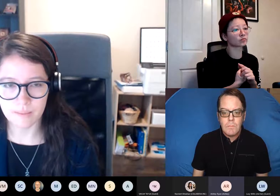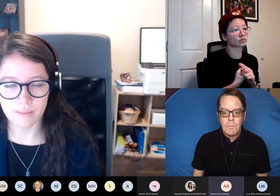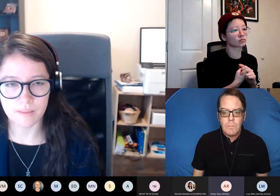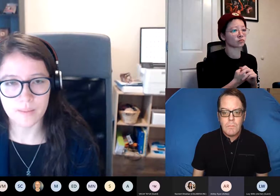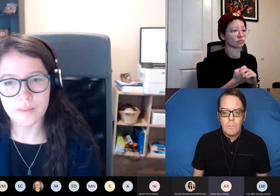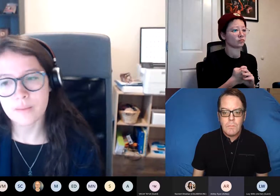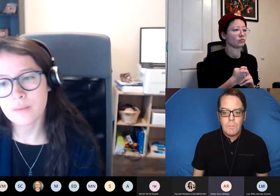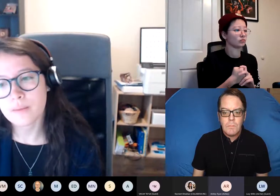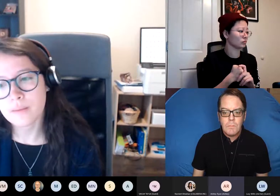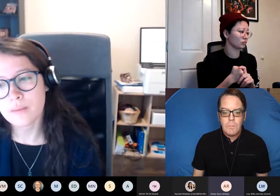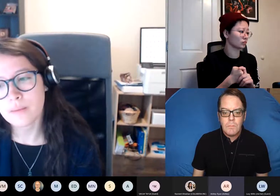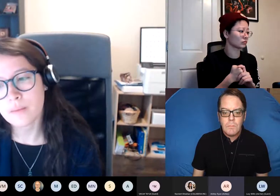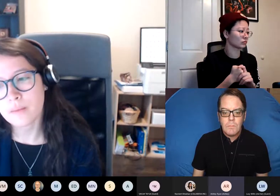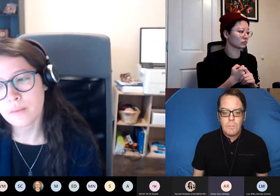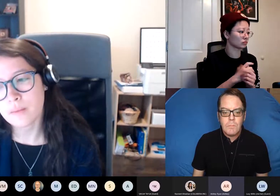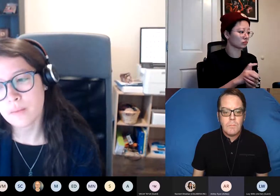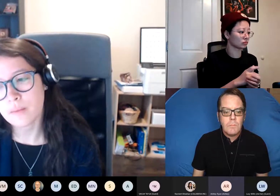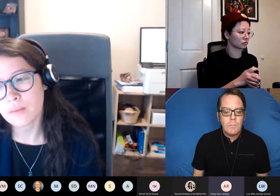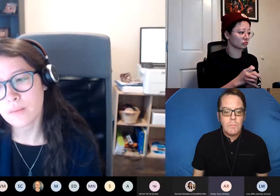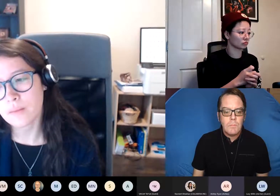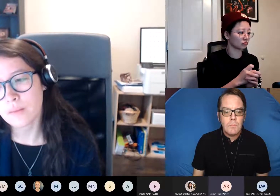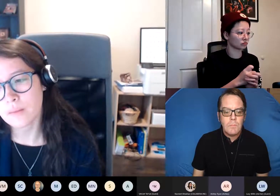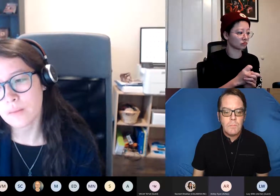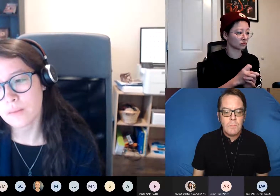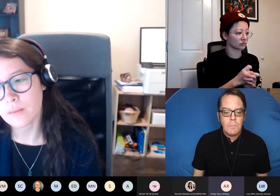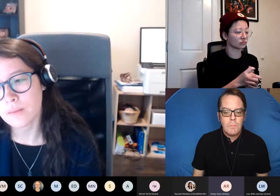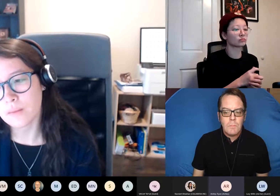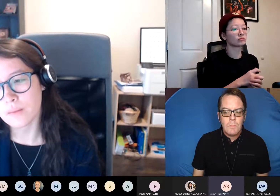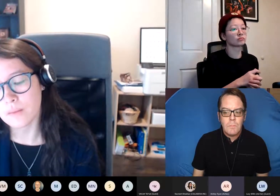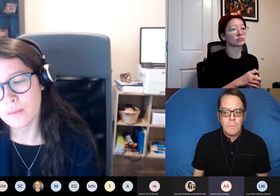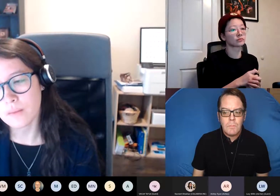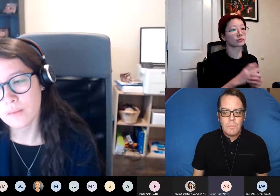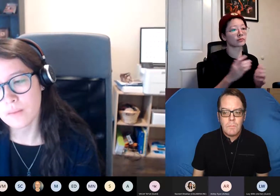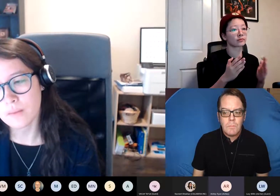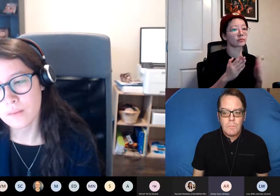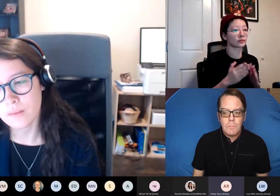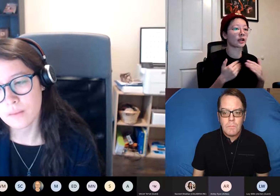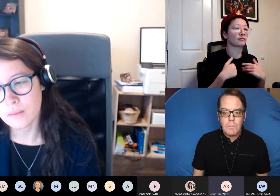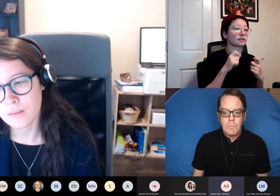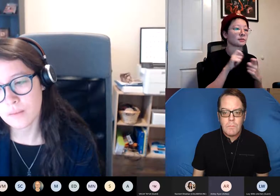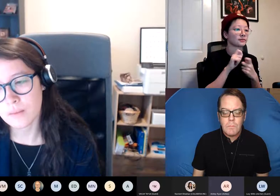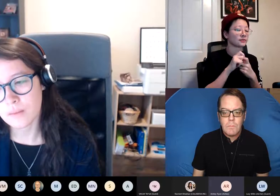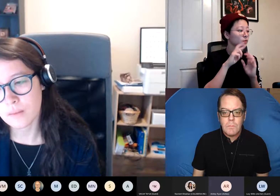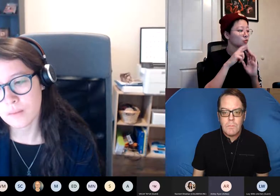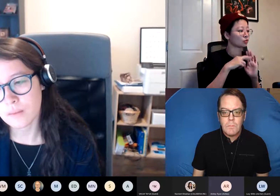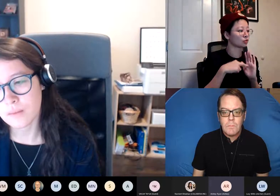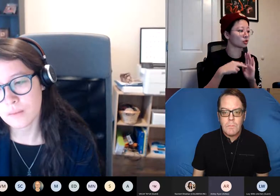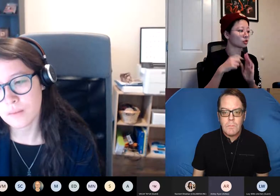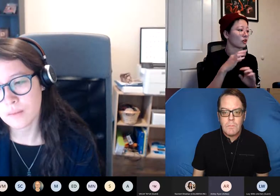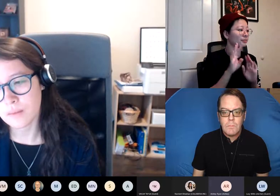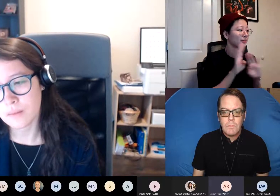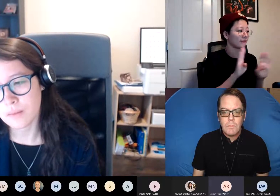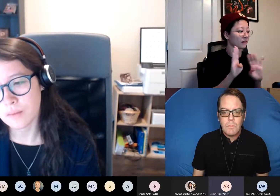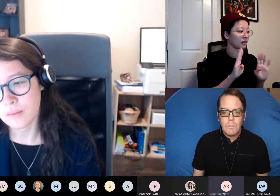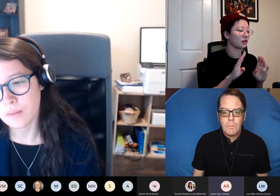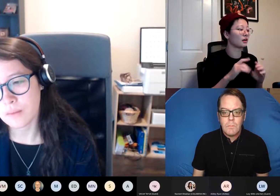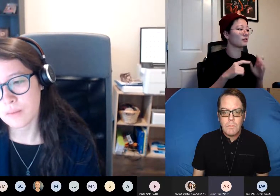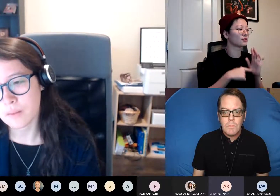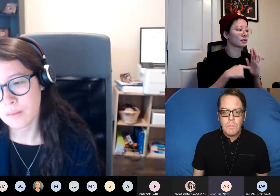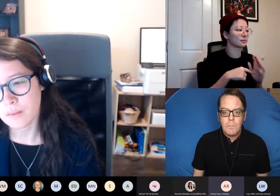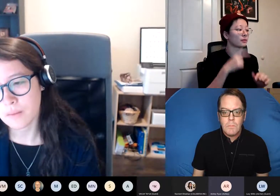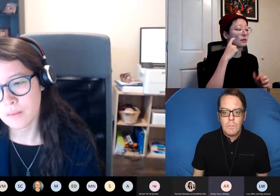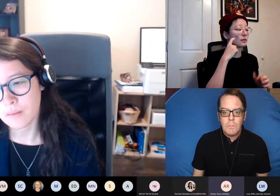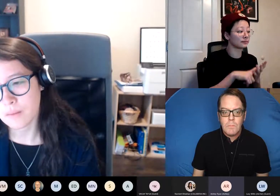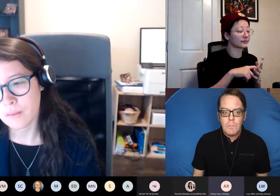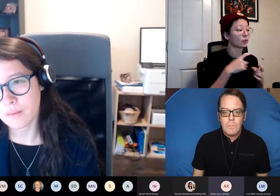but each sign language gives you a different perspective of how that deaf community may view the world. We have